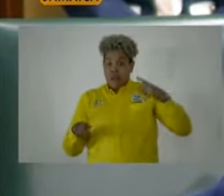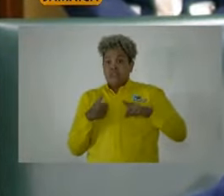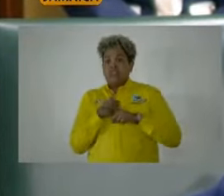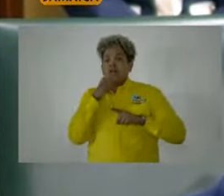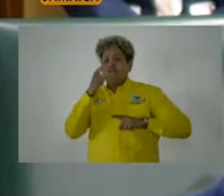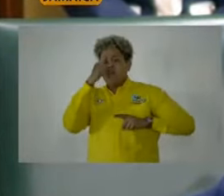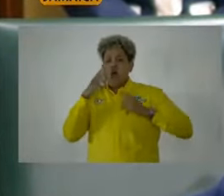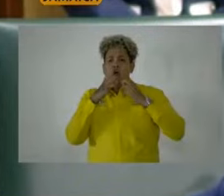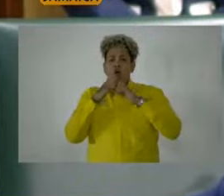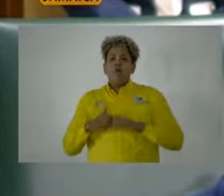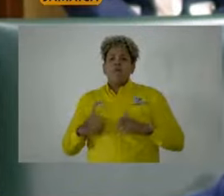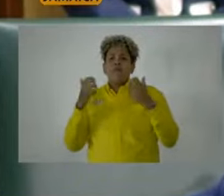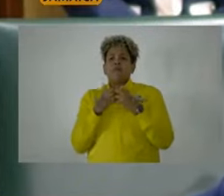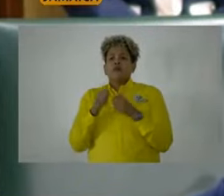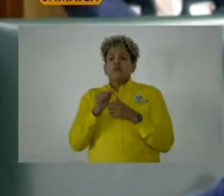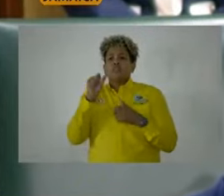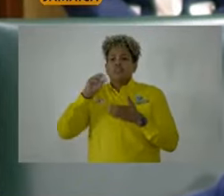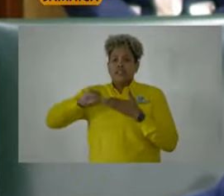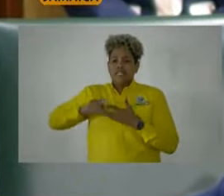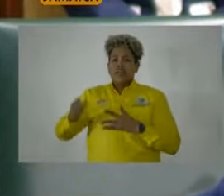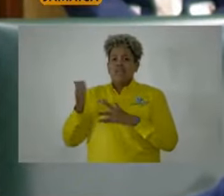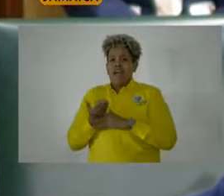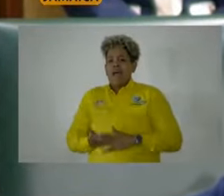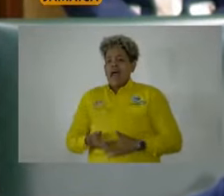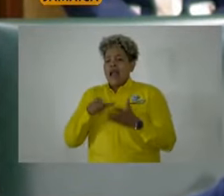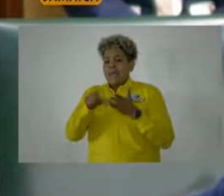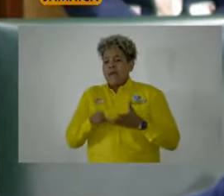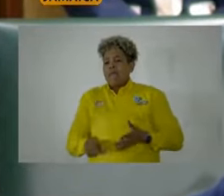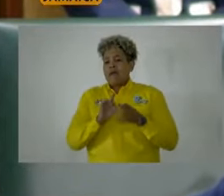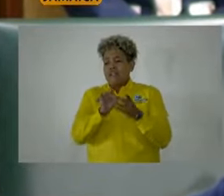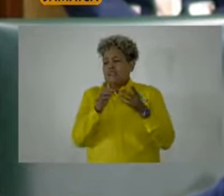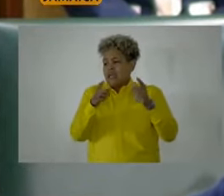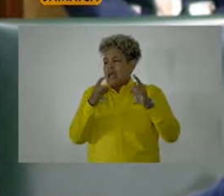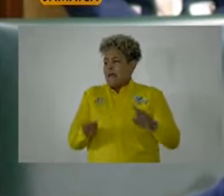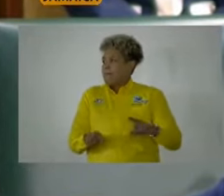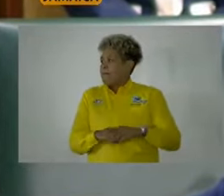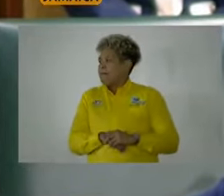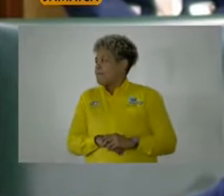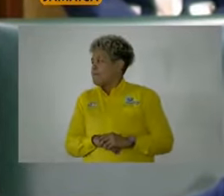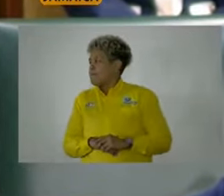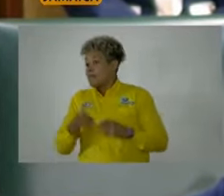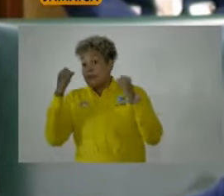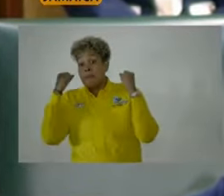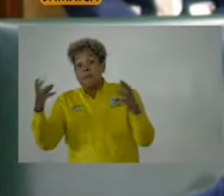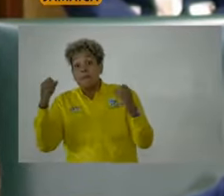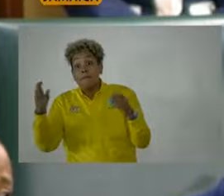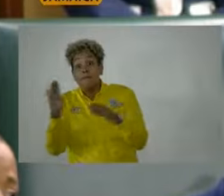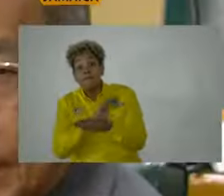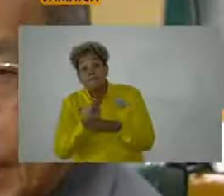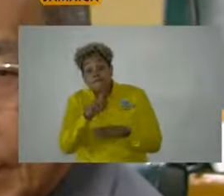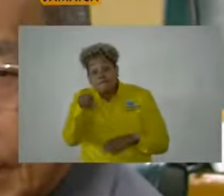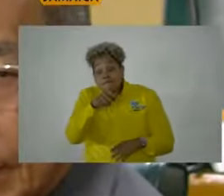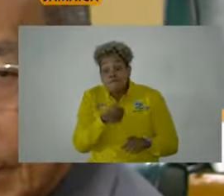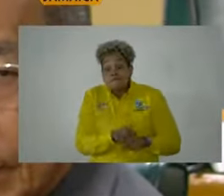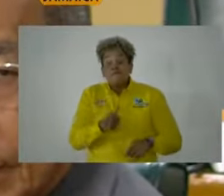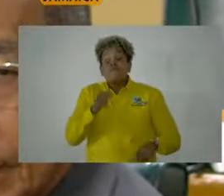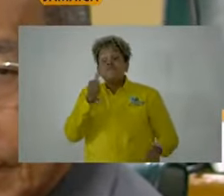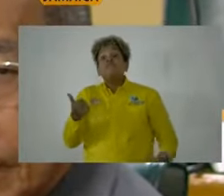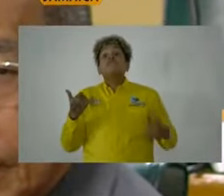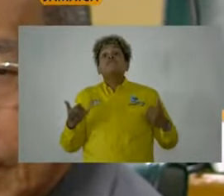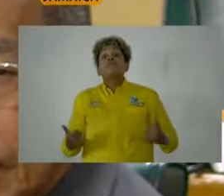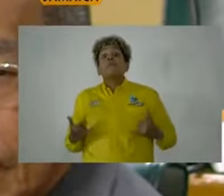not compliant with statutory filings and payments of deductions? Many businesses are now